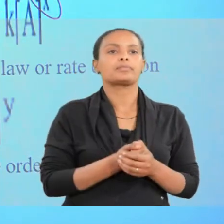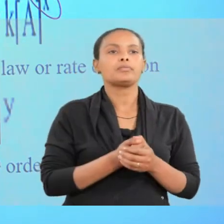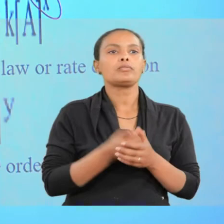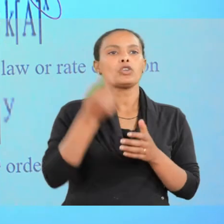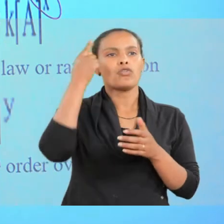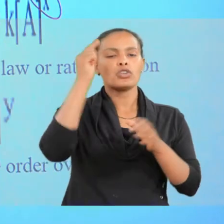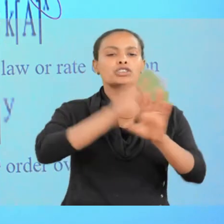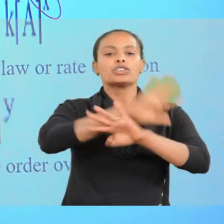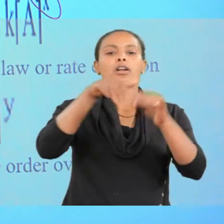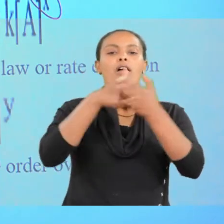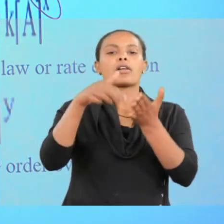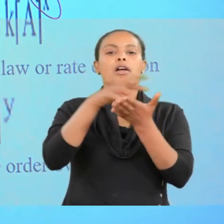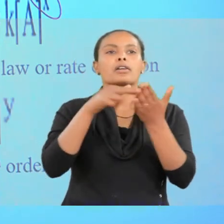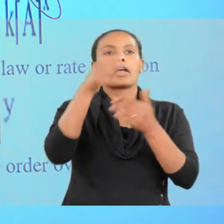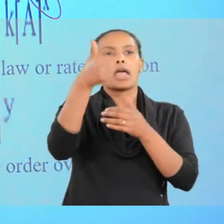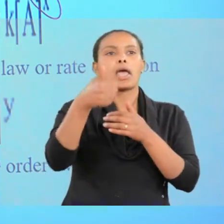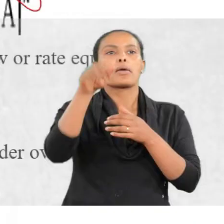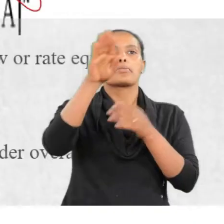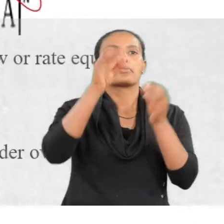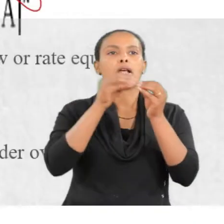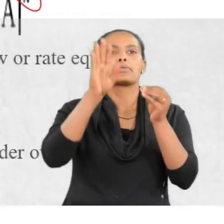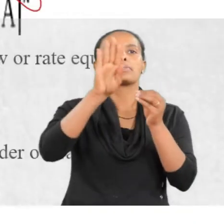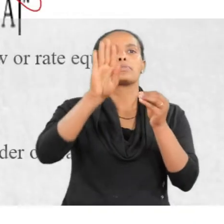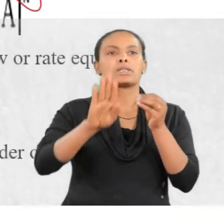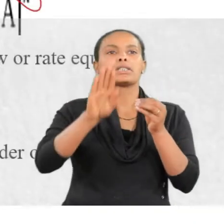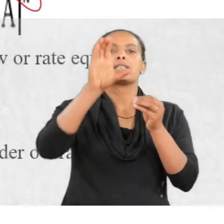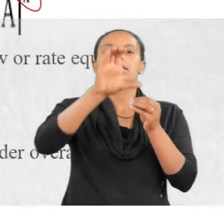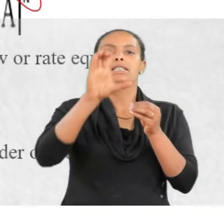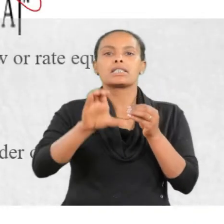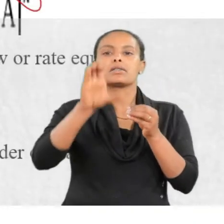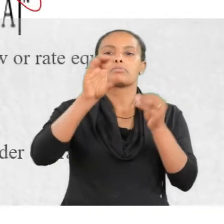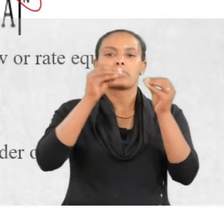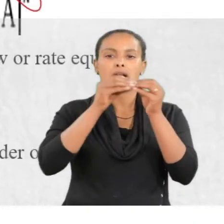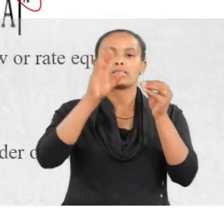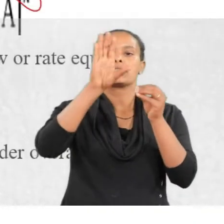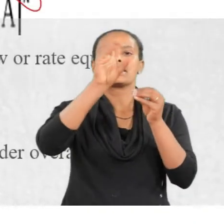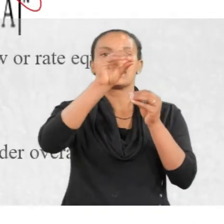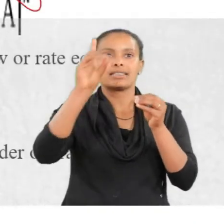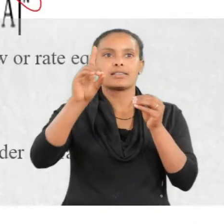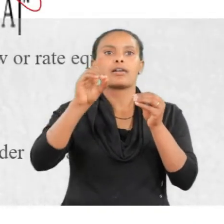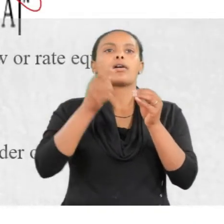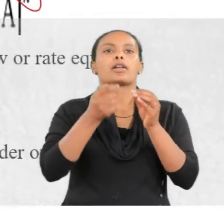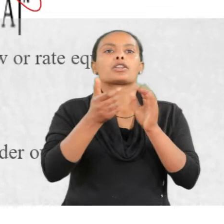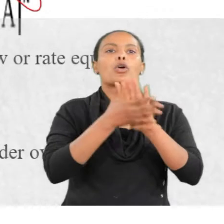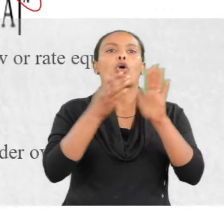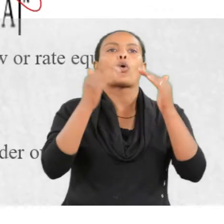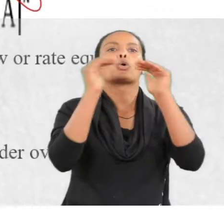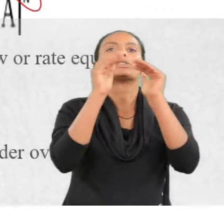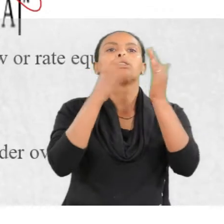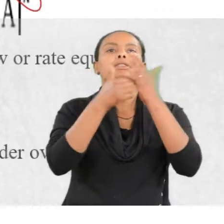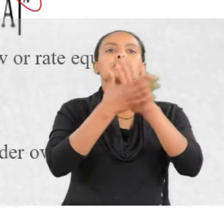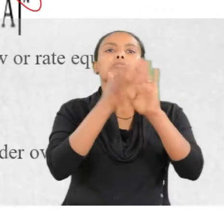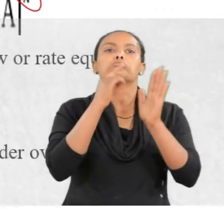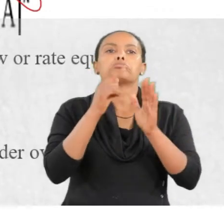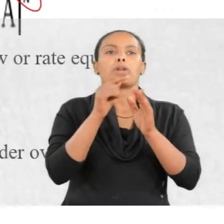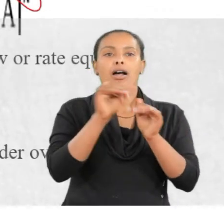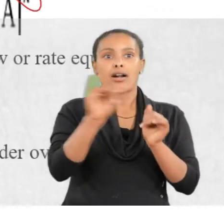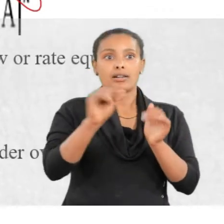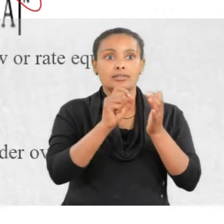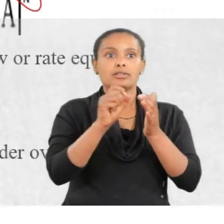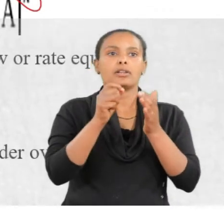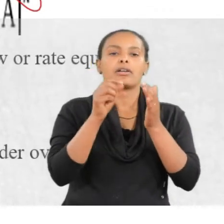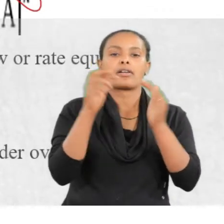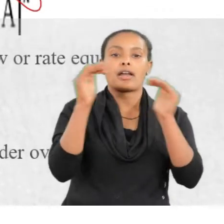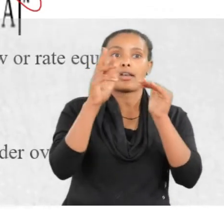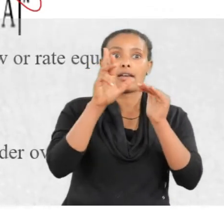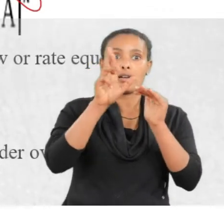For the general reaction AA plus BB to form CC plus DD, the rate law or rate equation for this reaction is written as rate